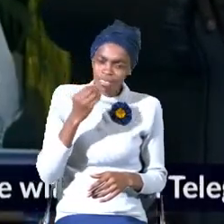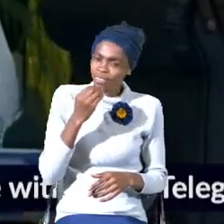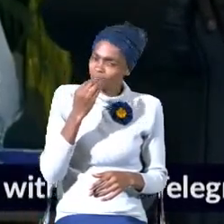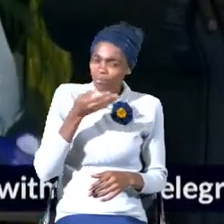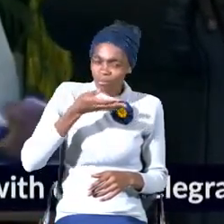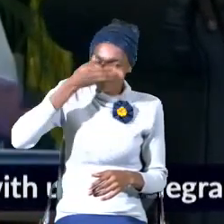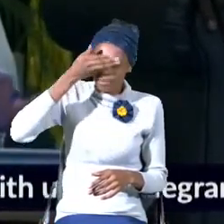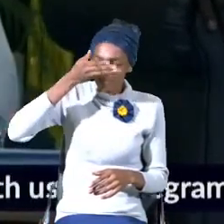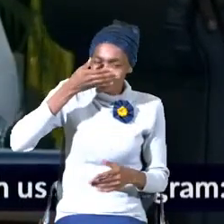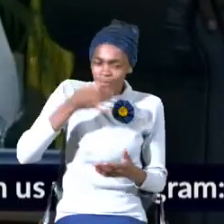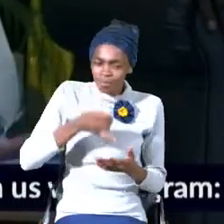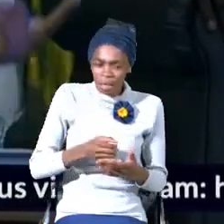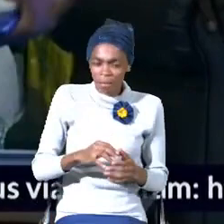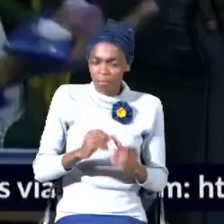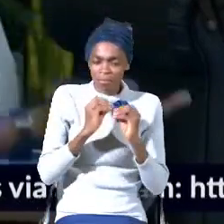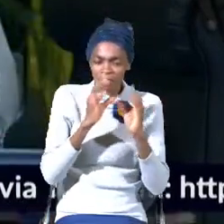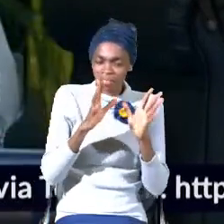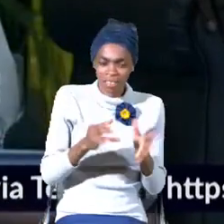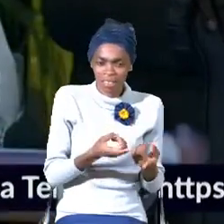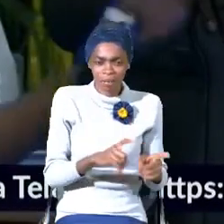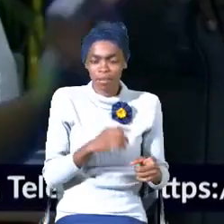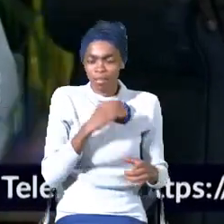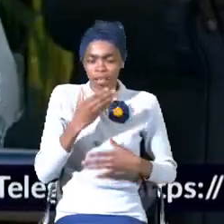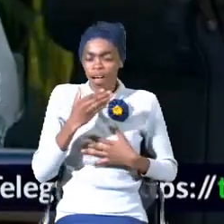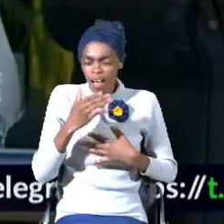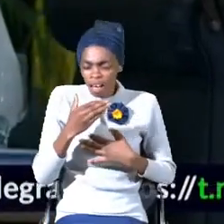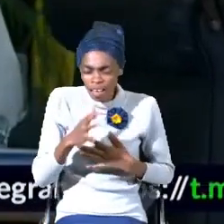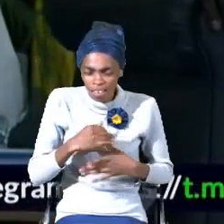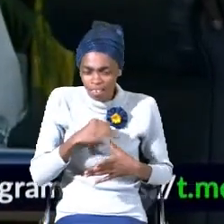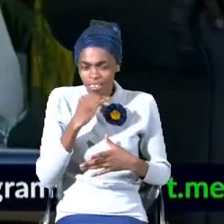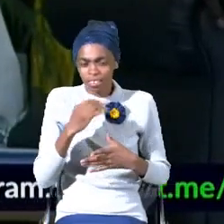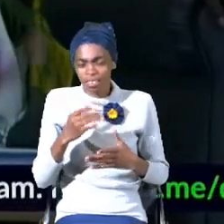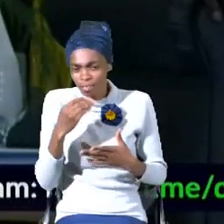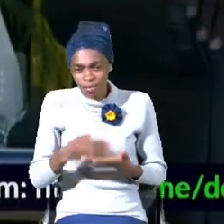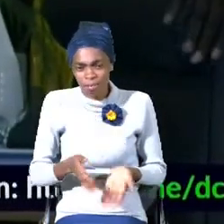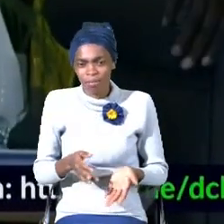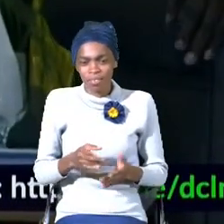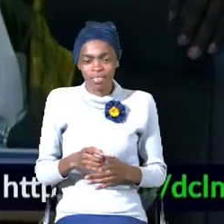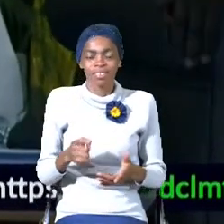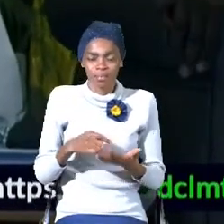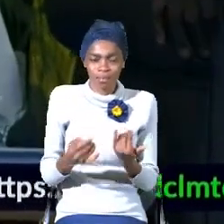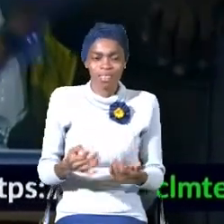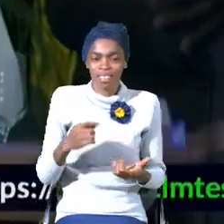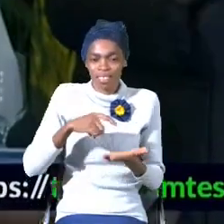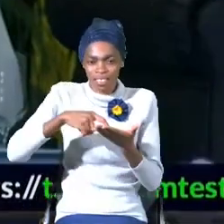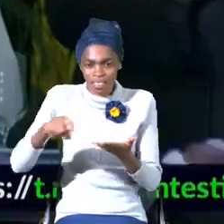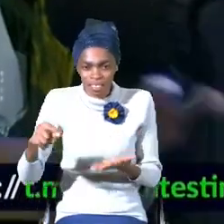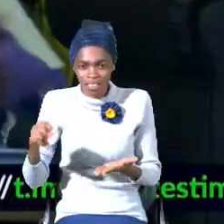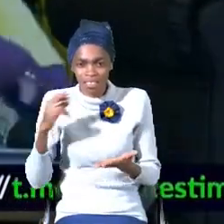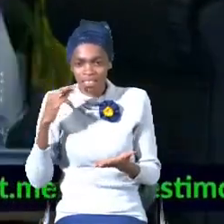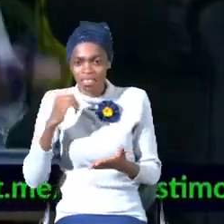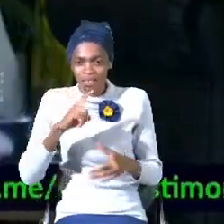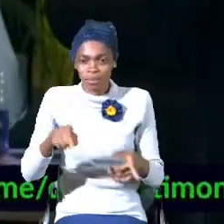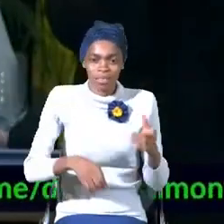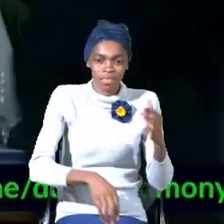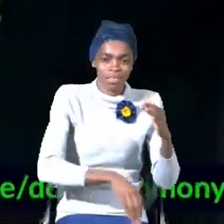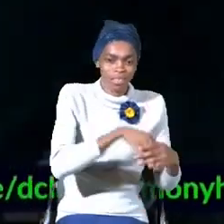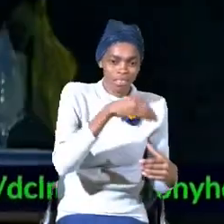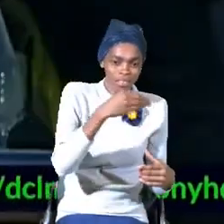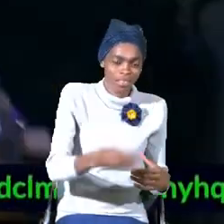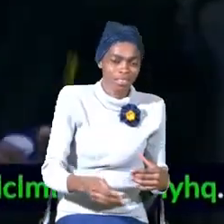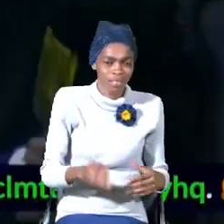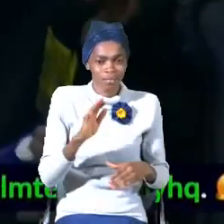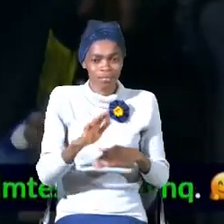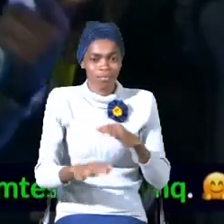came here yesterday to actually testify, but I was told to come over again today so that I can check myself again. I went outside to, like, take a walk without